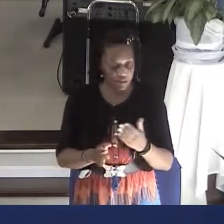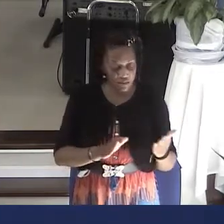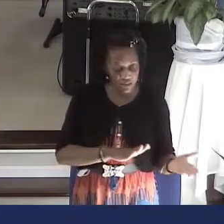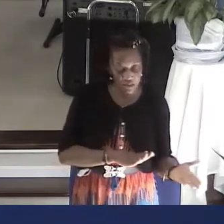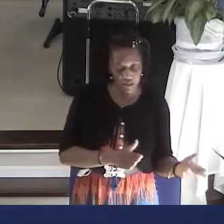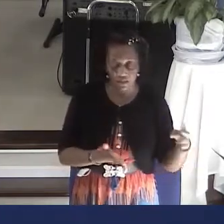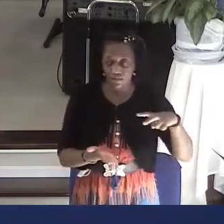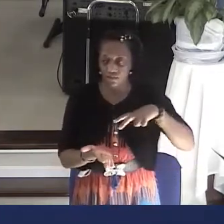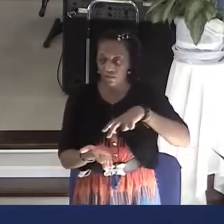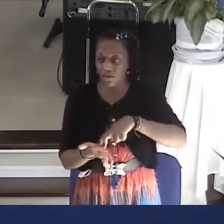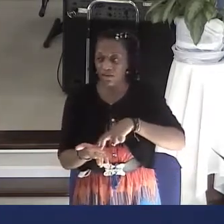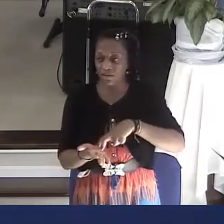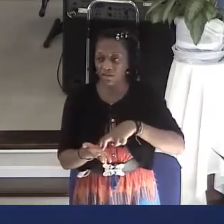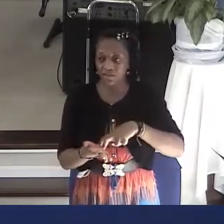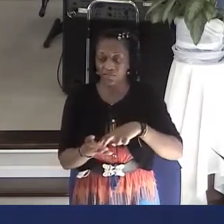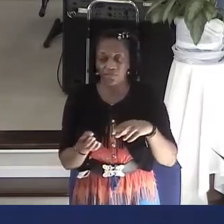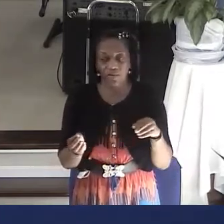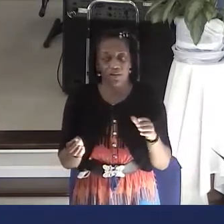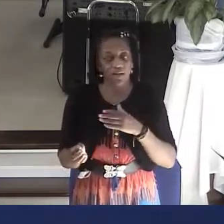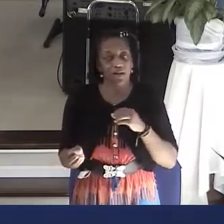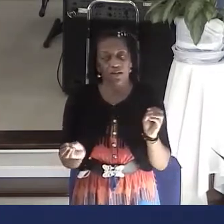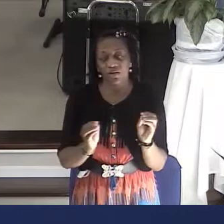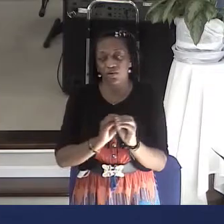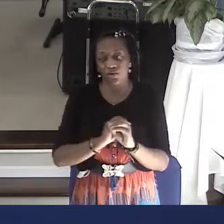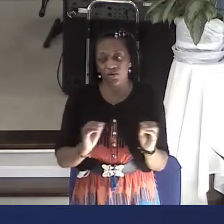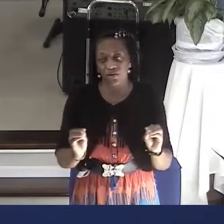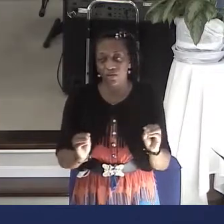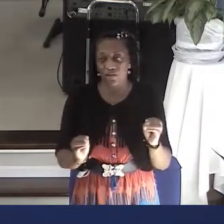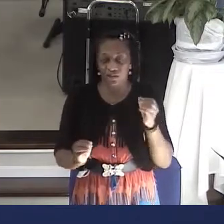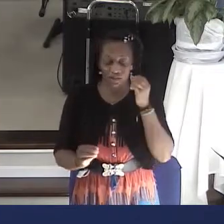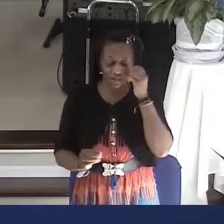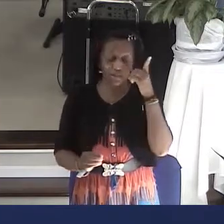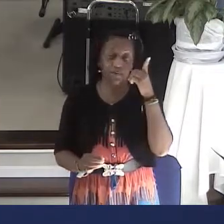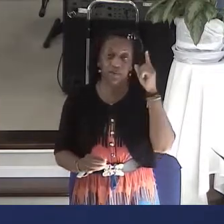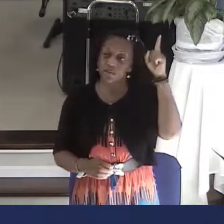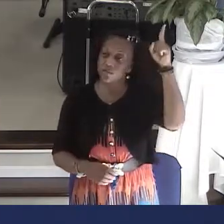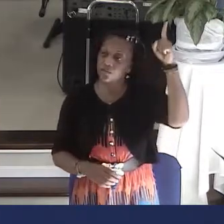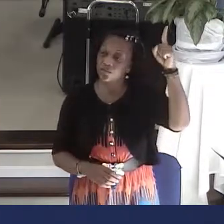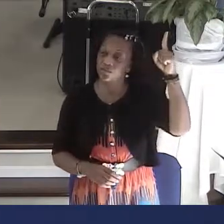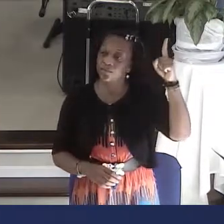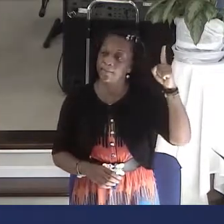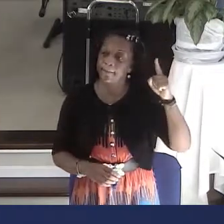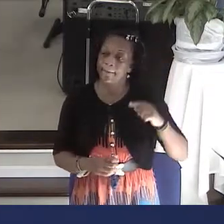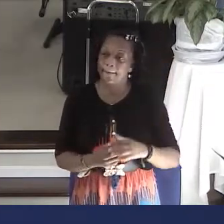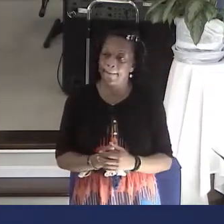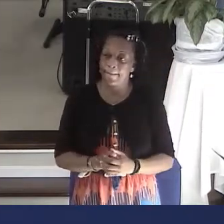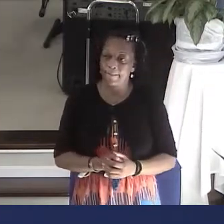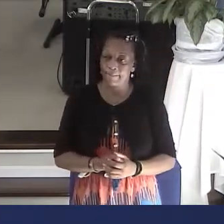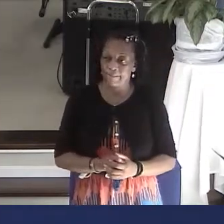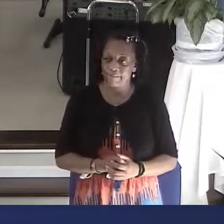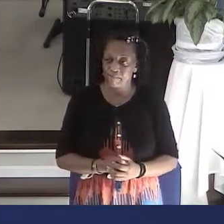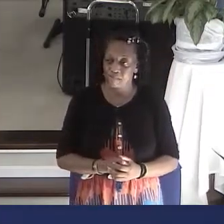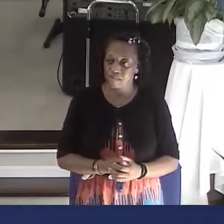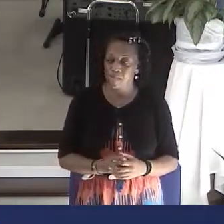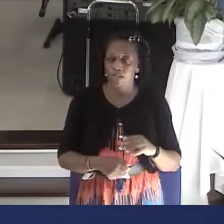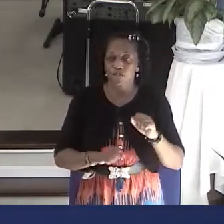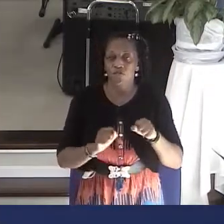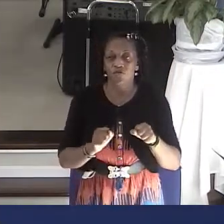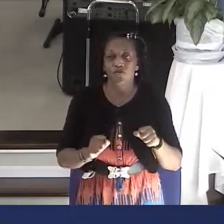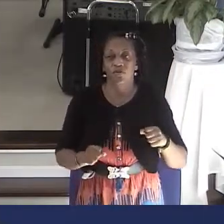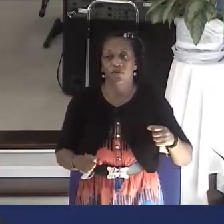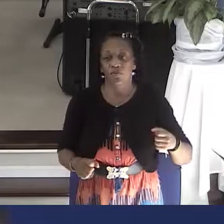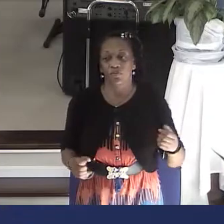Nothing take you by surprise this morning. And so here we are, Lord, bowing before